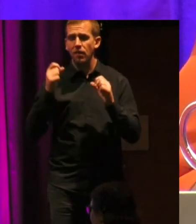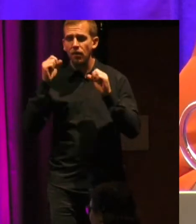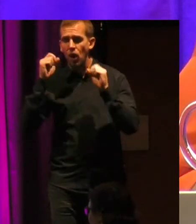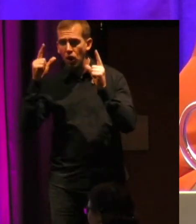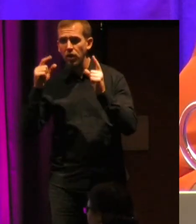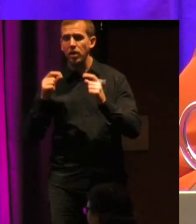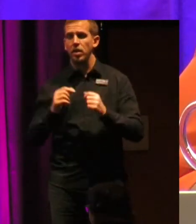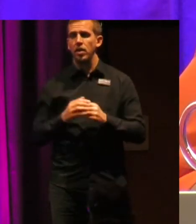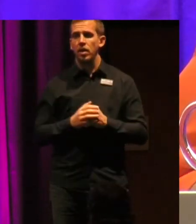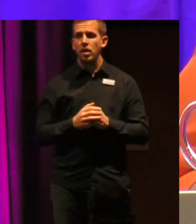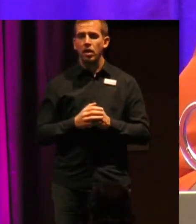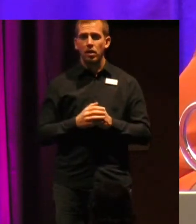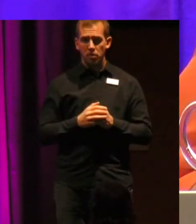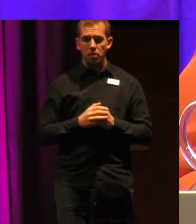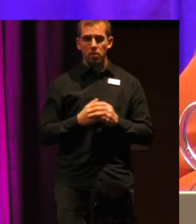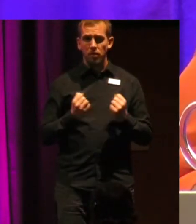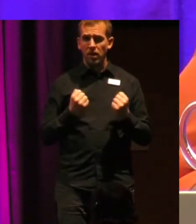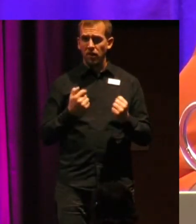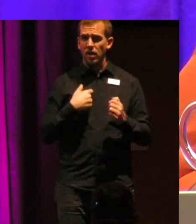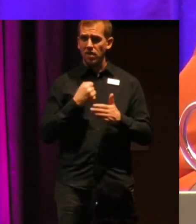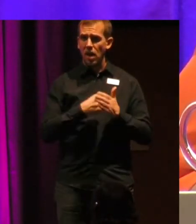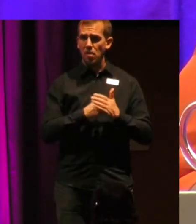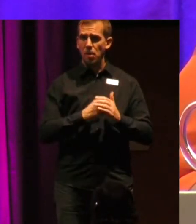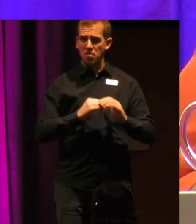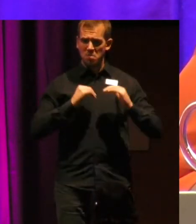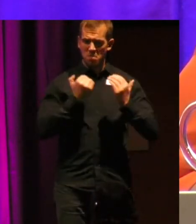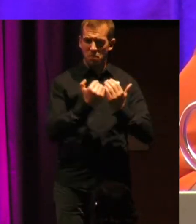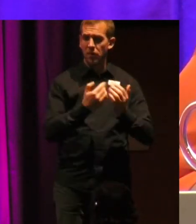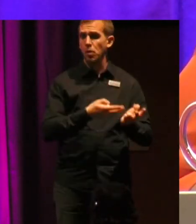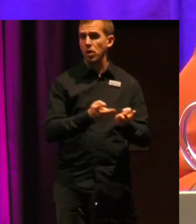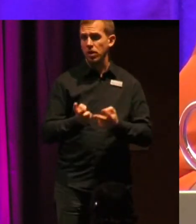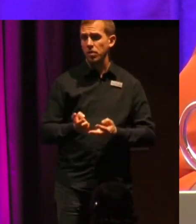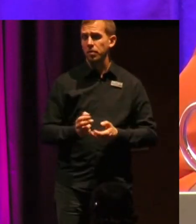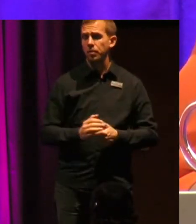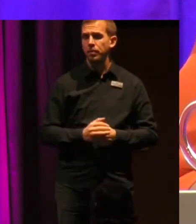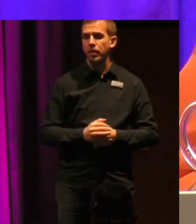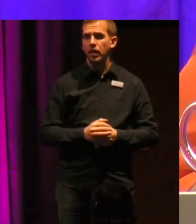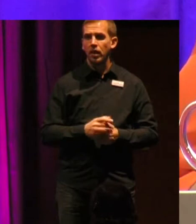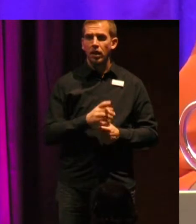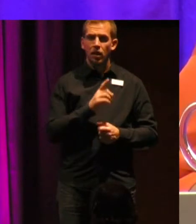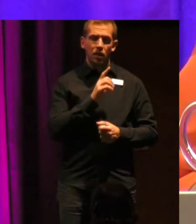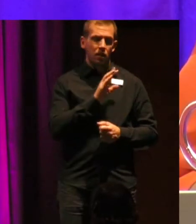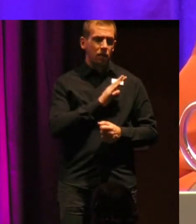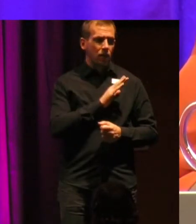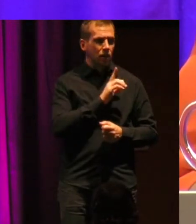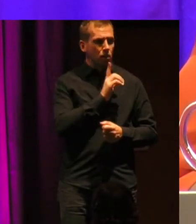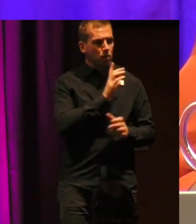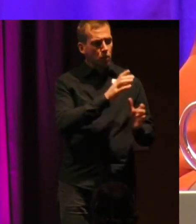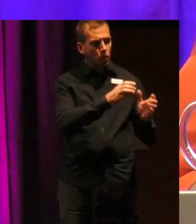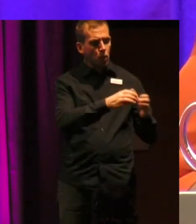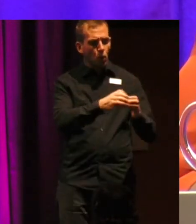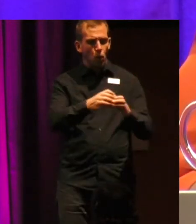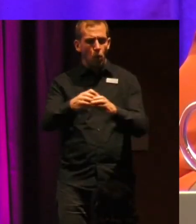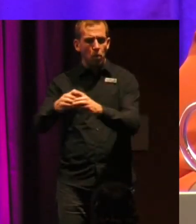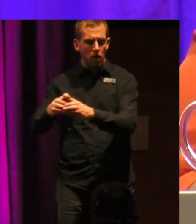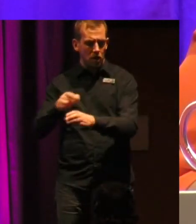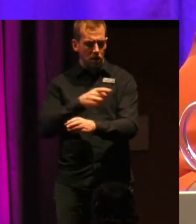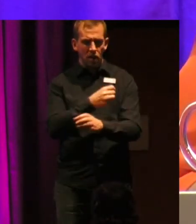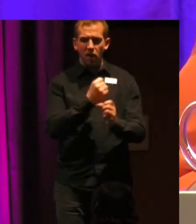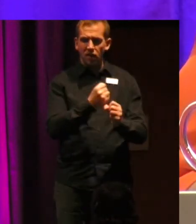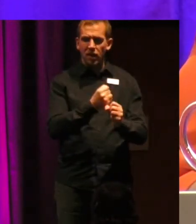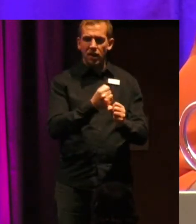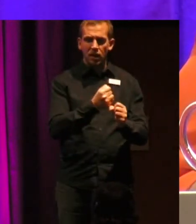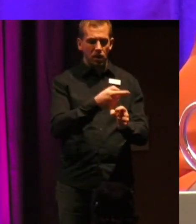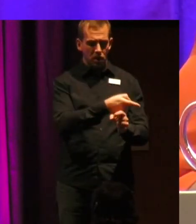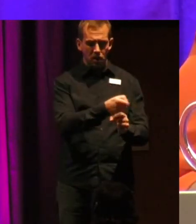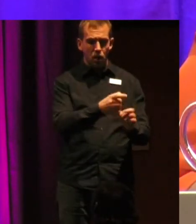have to go out and fight for it. And so that means communities really need to come to each